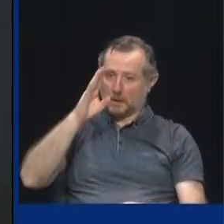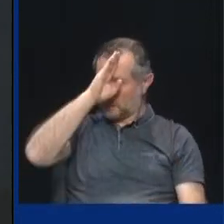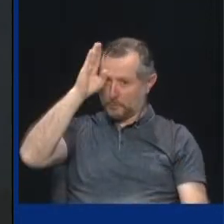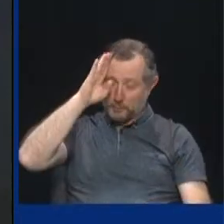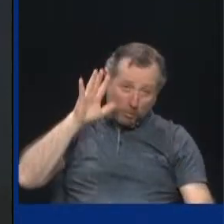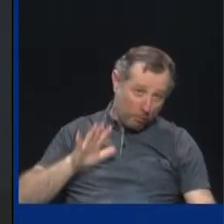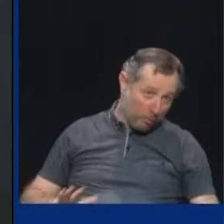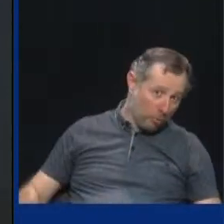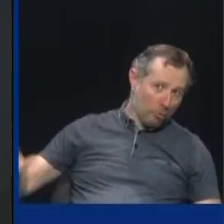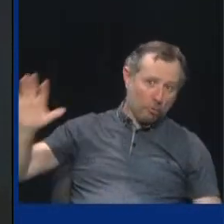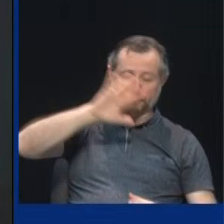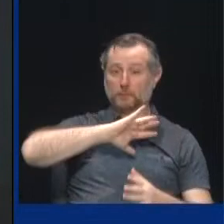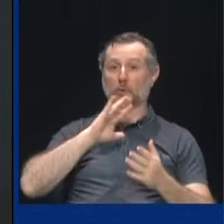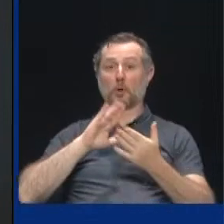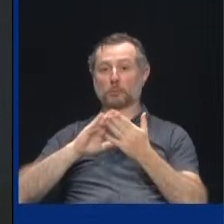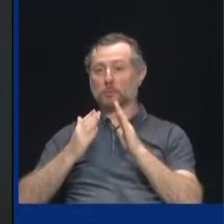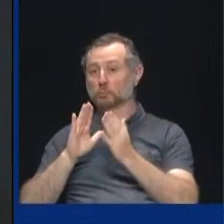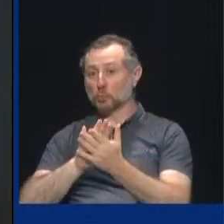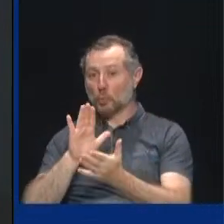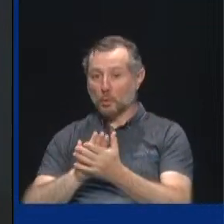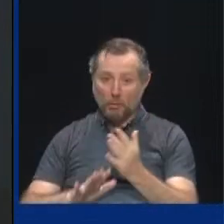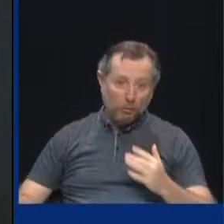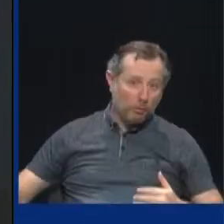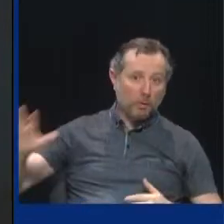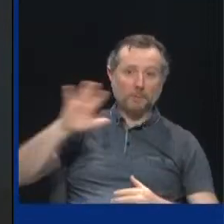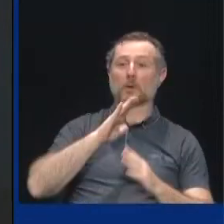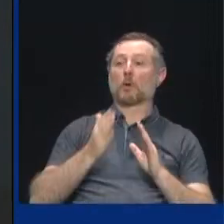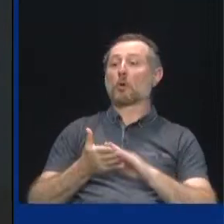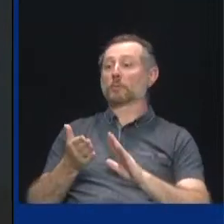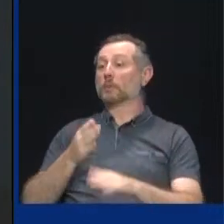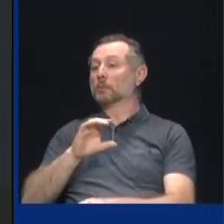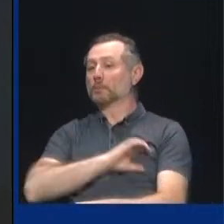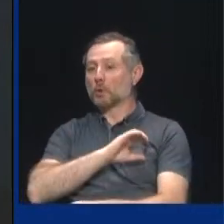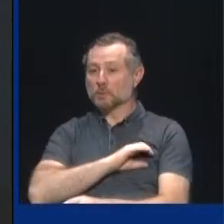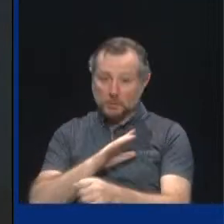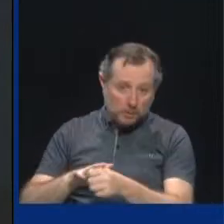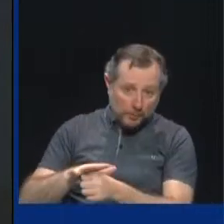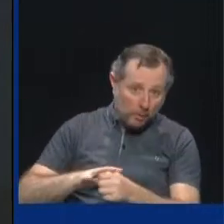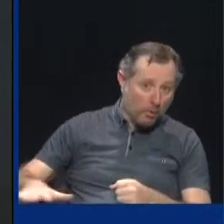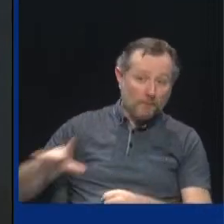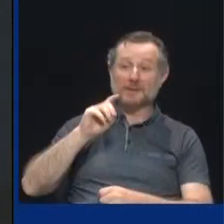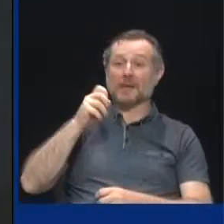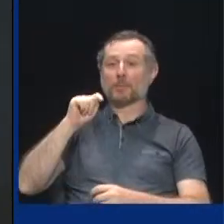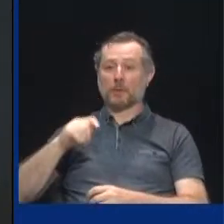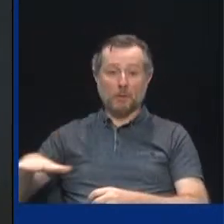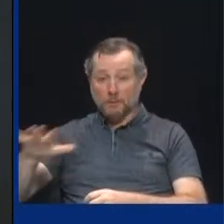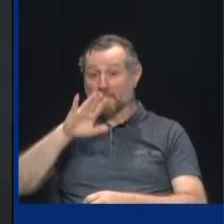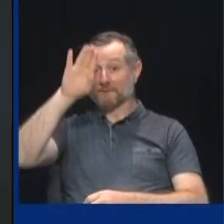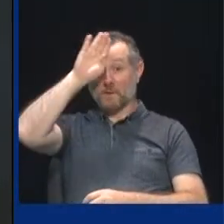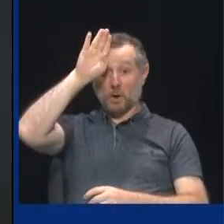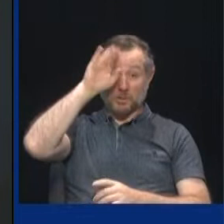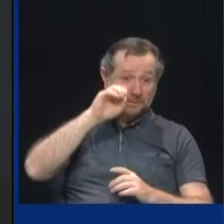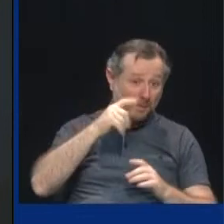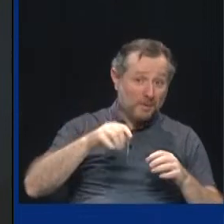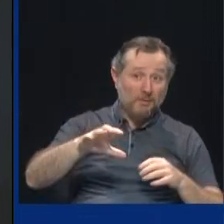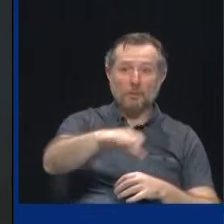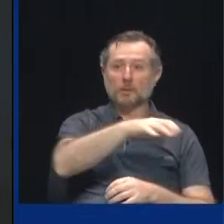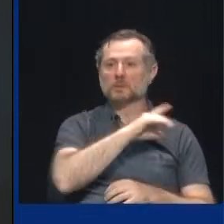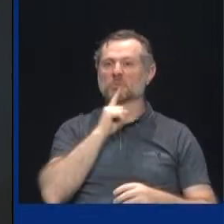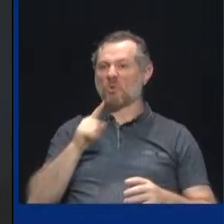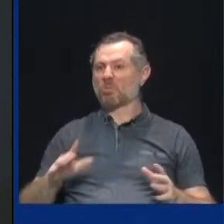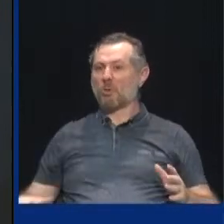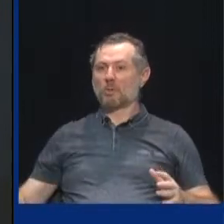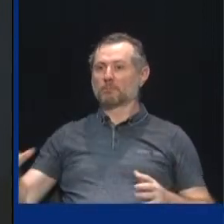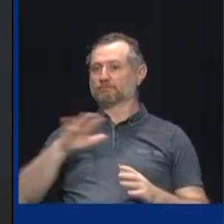schools, we don't run local police departments, we don't run local fire departments. Those are really the public-facing agencies, tend to